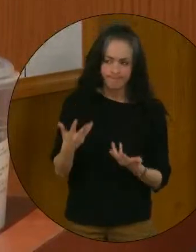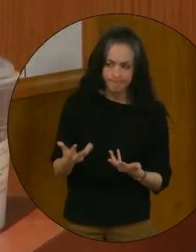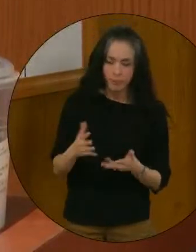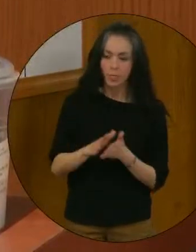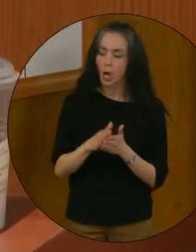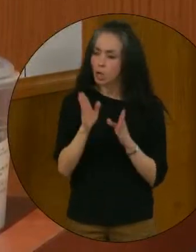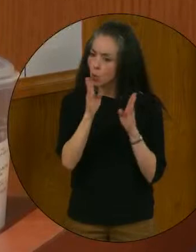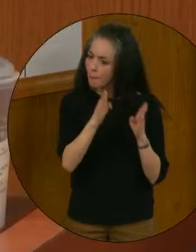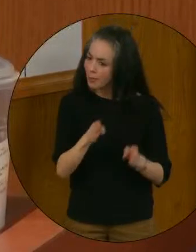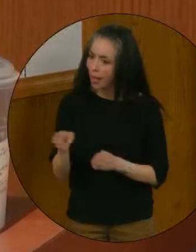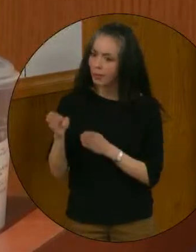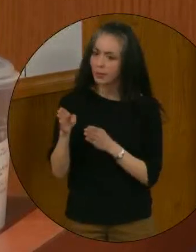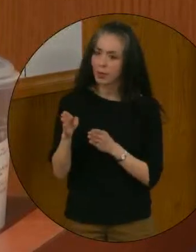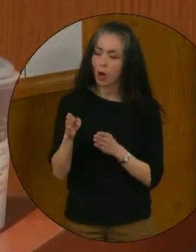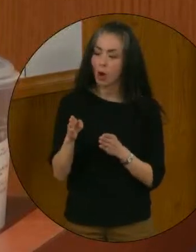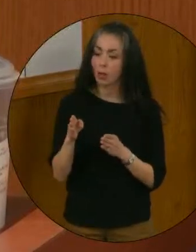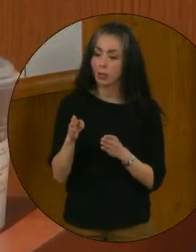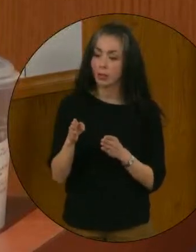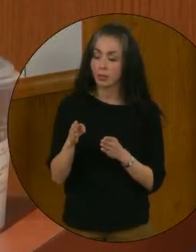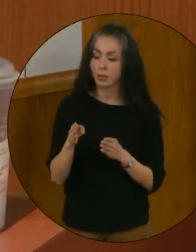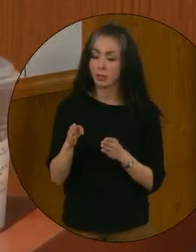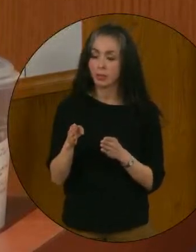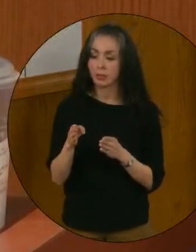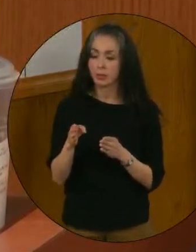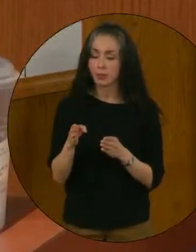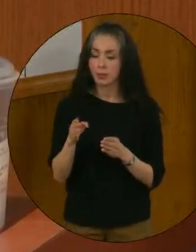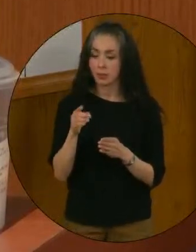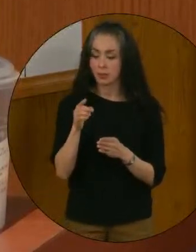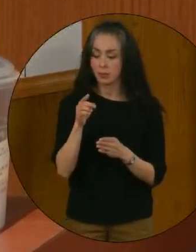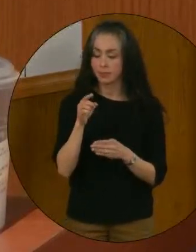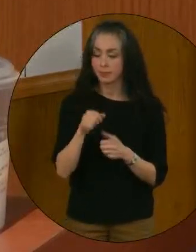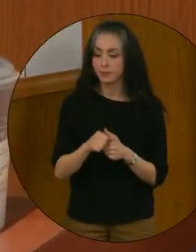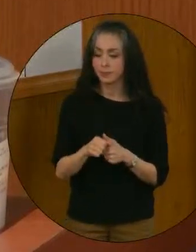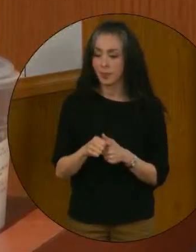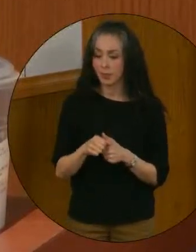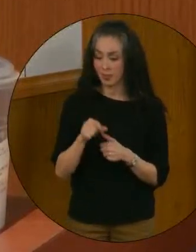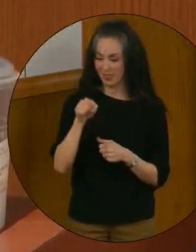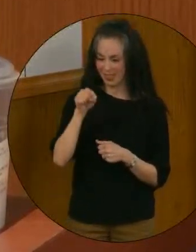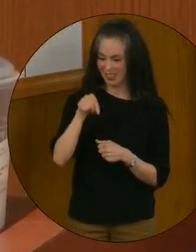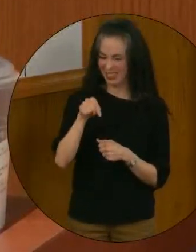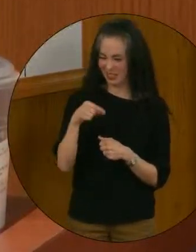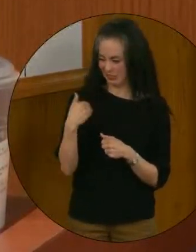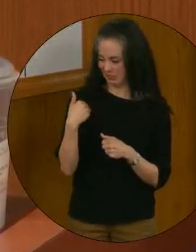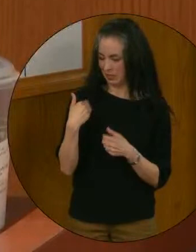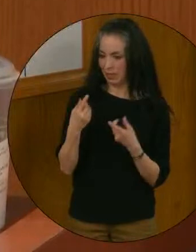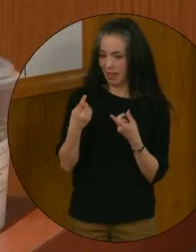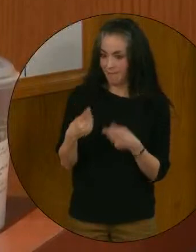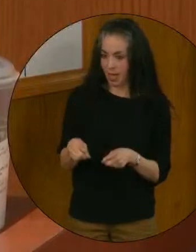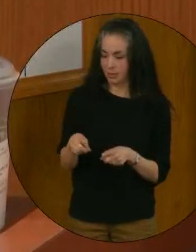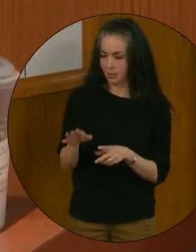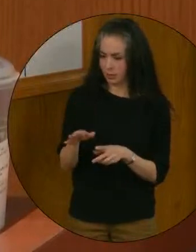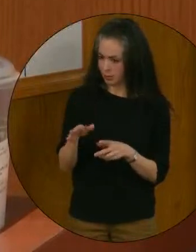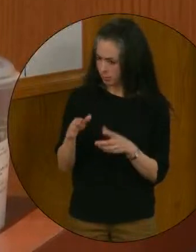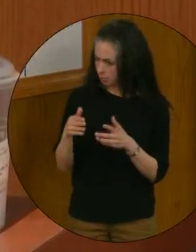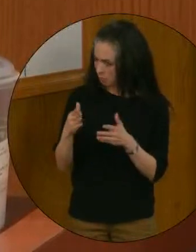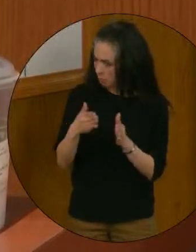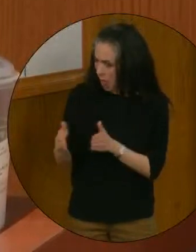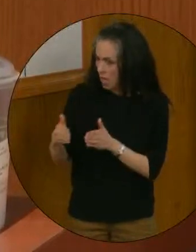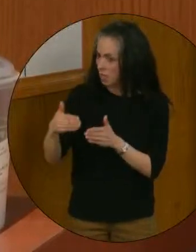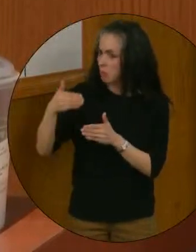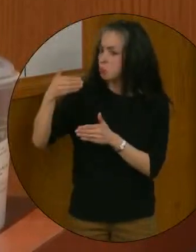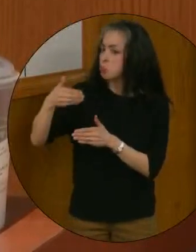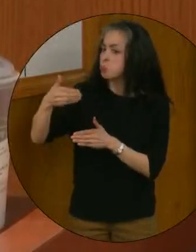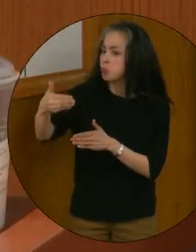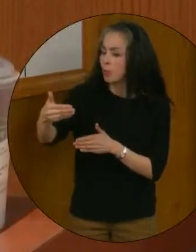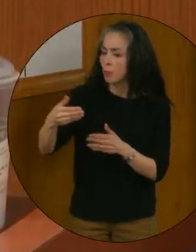planning on, aside from, this one particular event, are you going to do these more often? I'm not